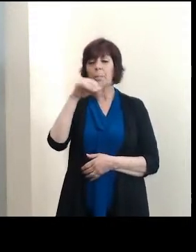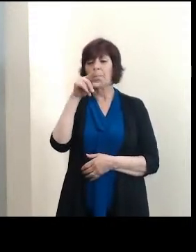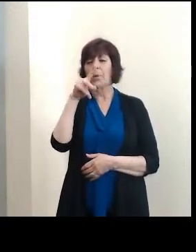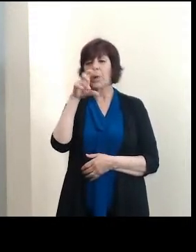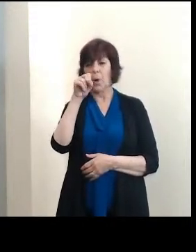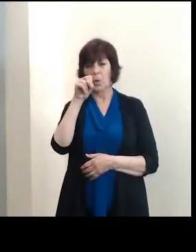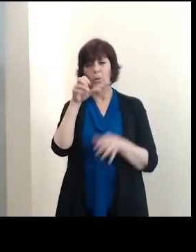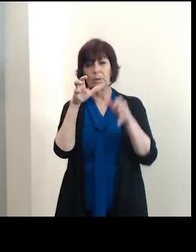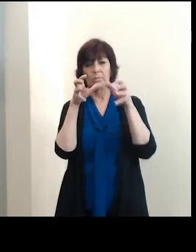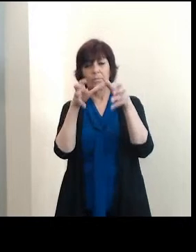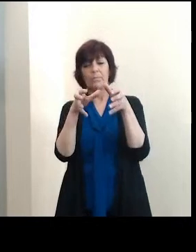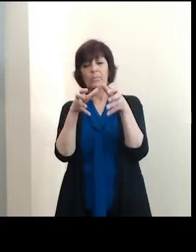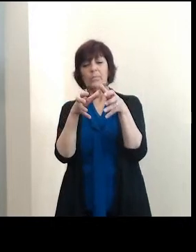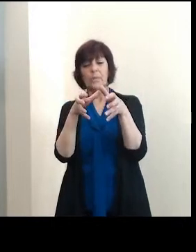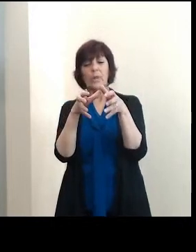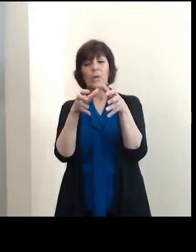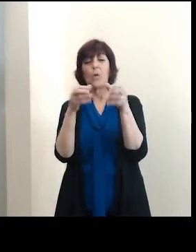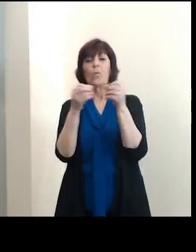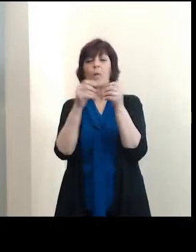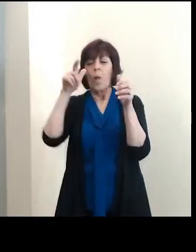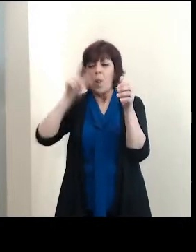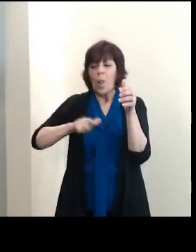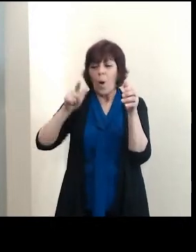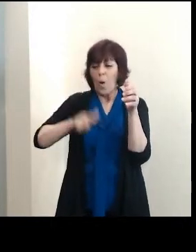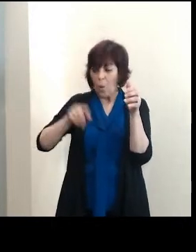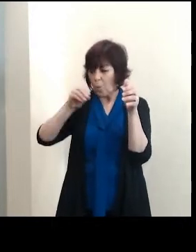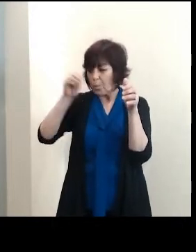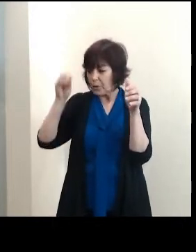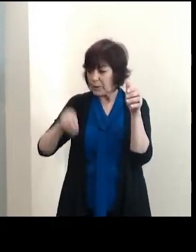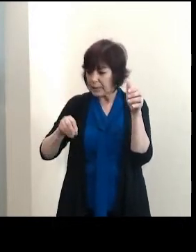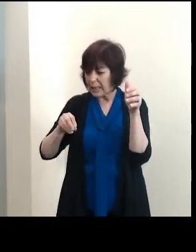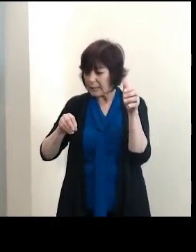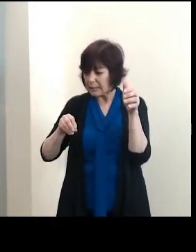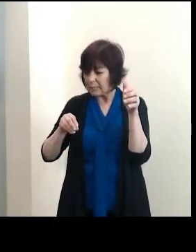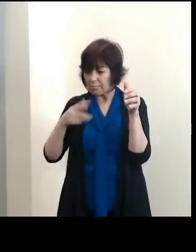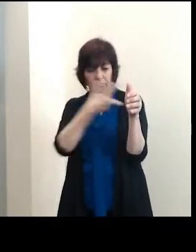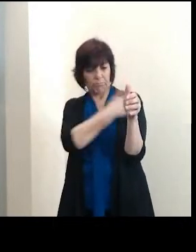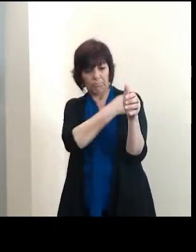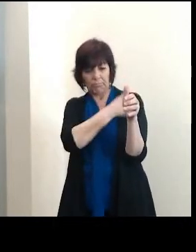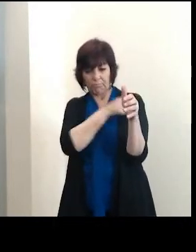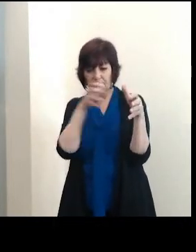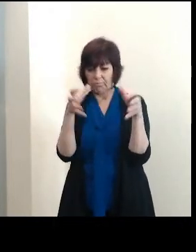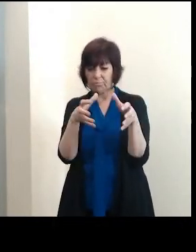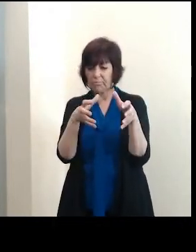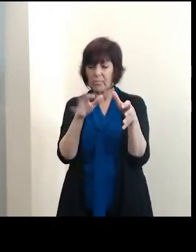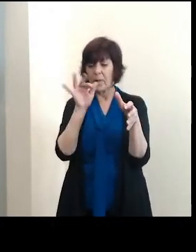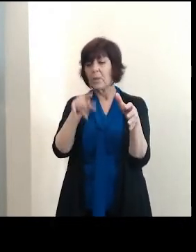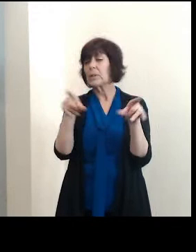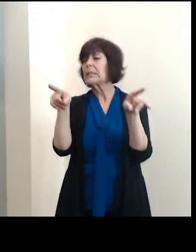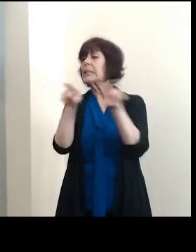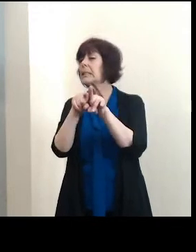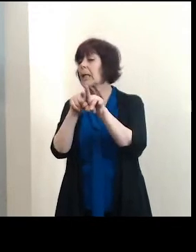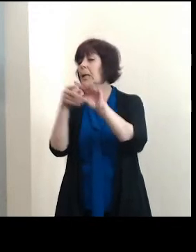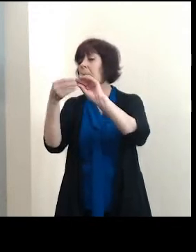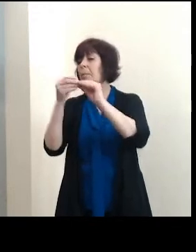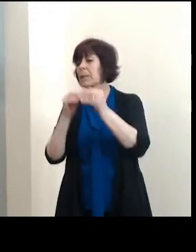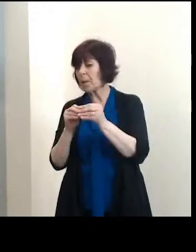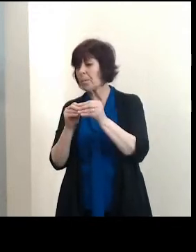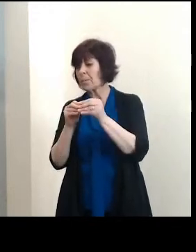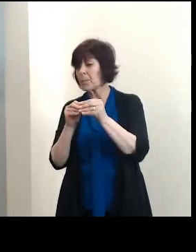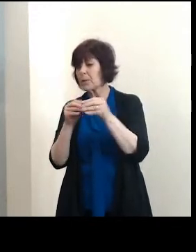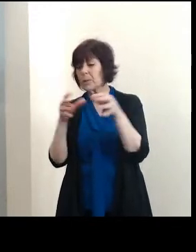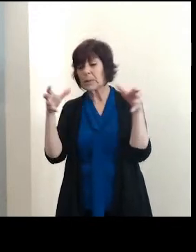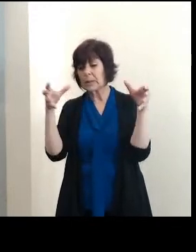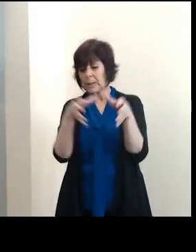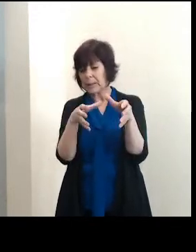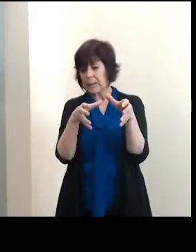rates were the same zip codes the state FEMA site was originally limited to. And we